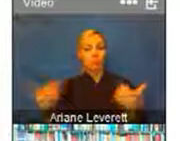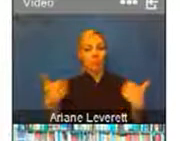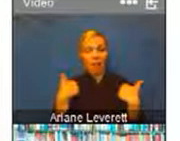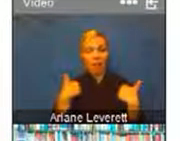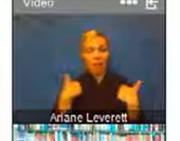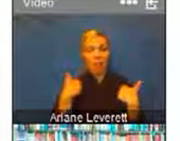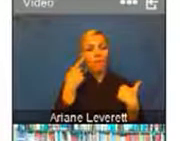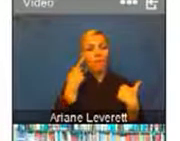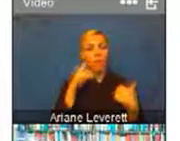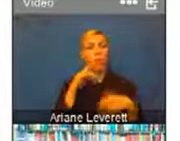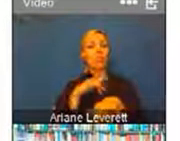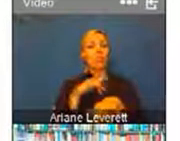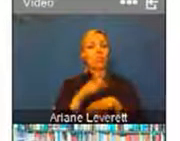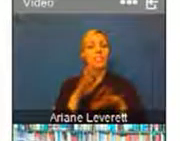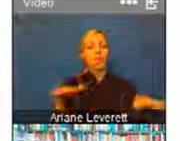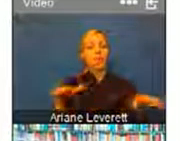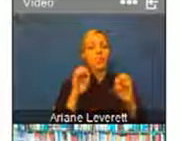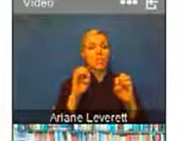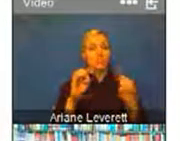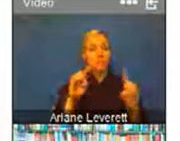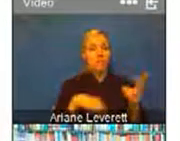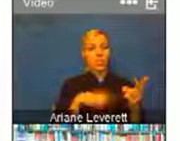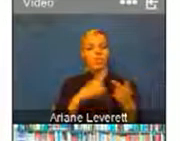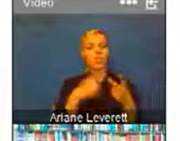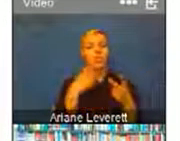We will wait a second, maybe she's writing the question.